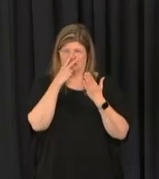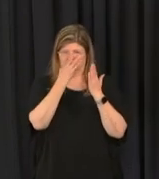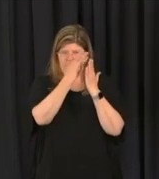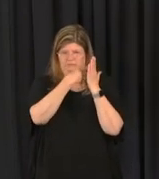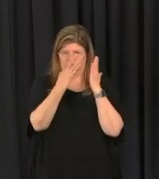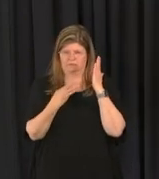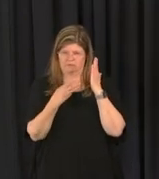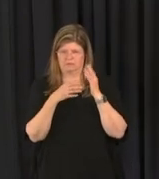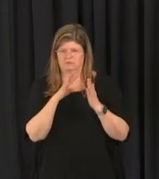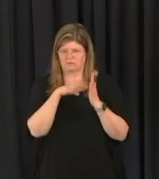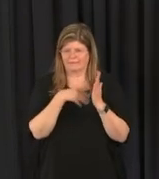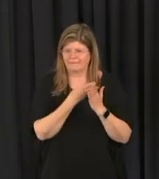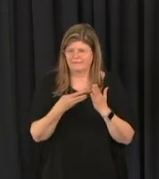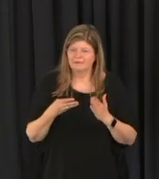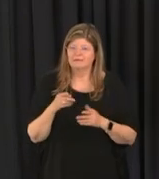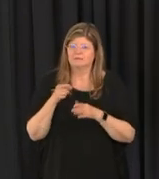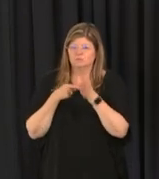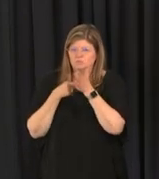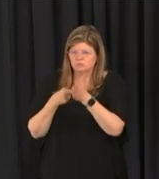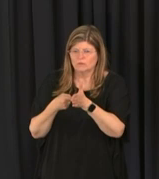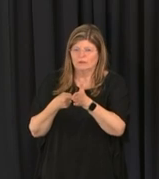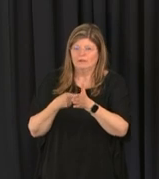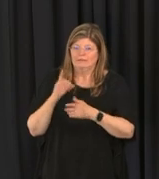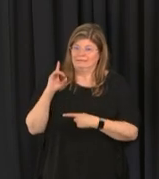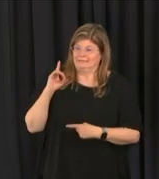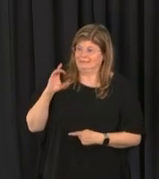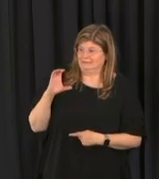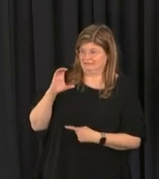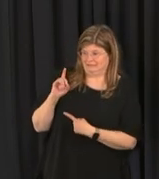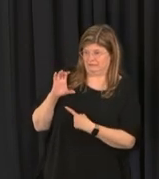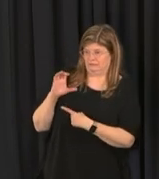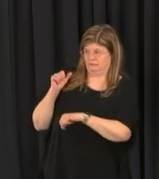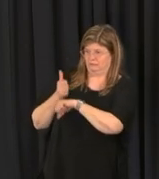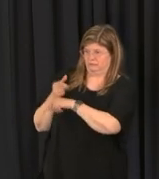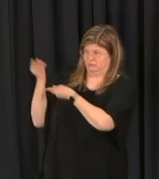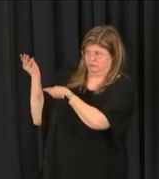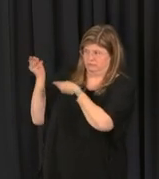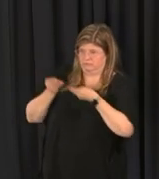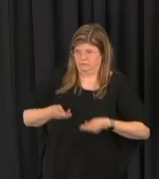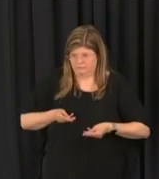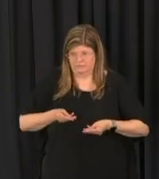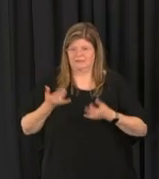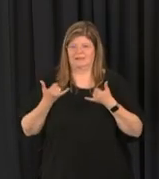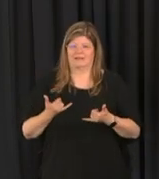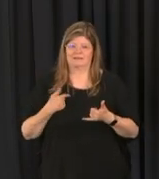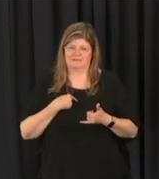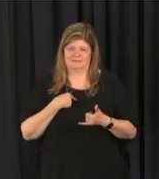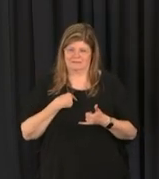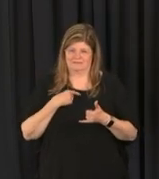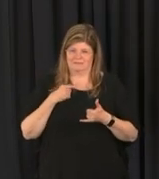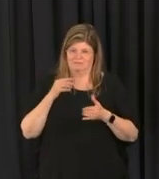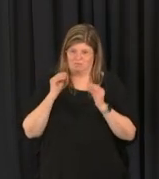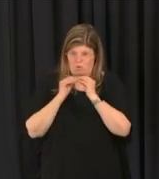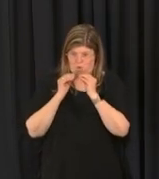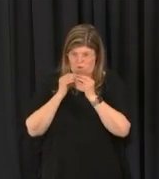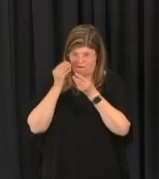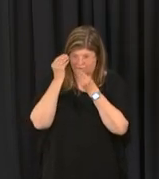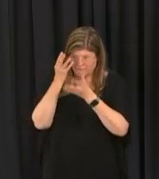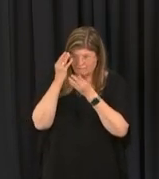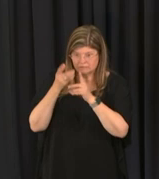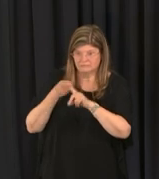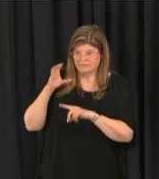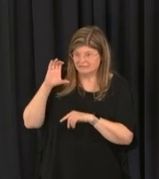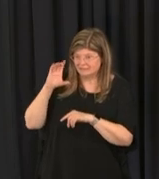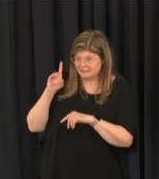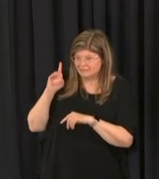now with the first set of guidance that we're providing to fully vaccinated people. Again, we expect as we get more information about